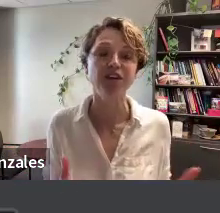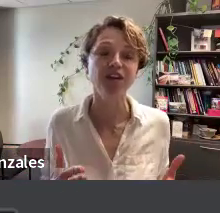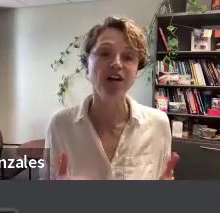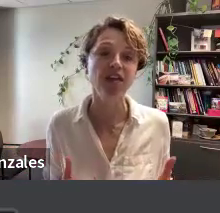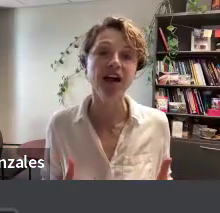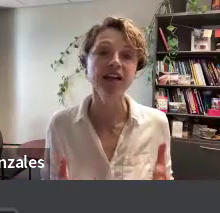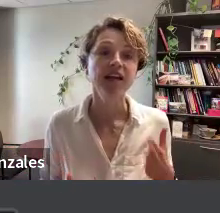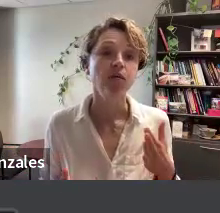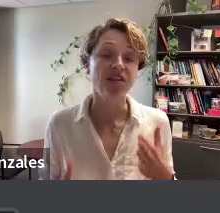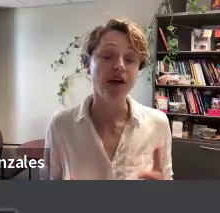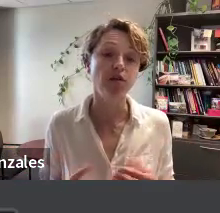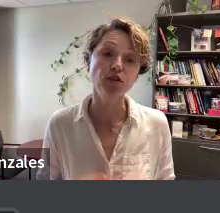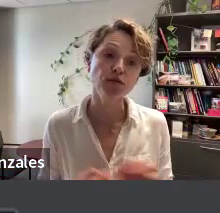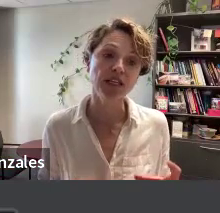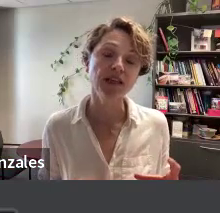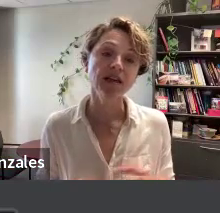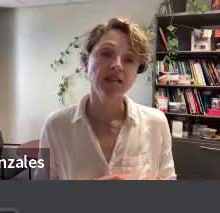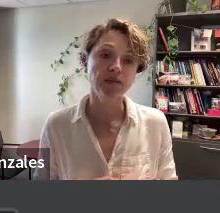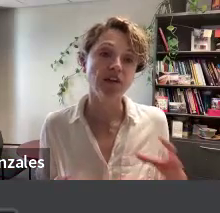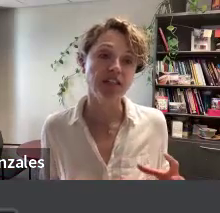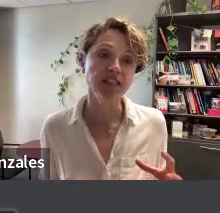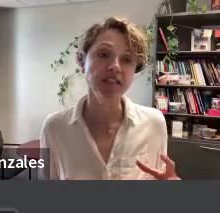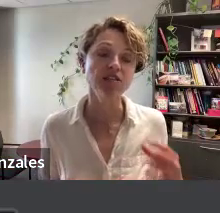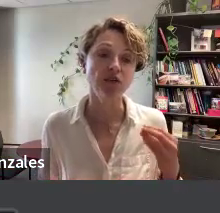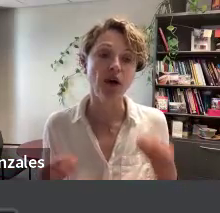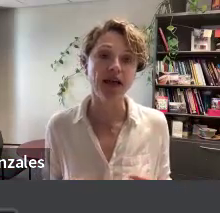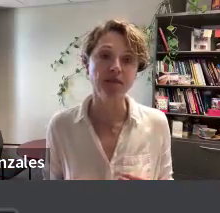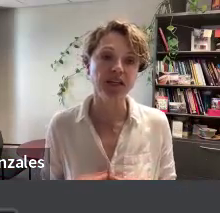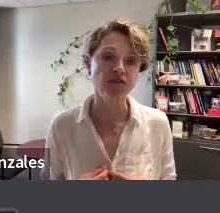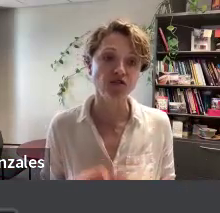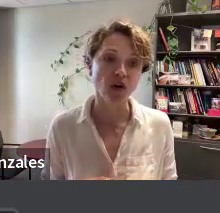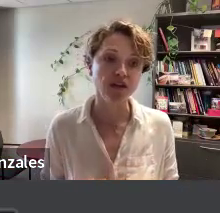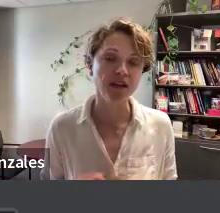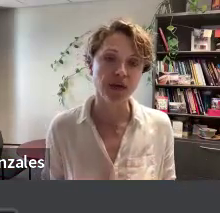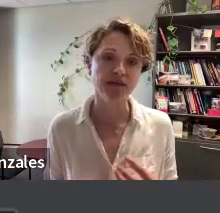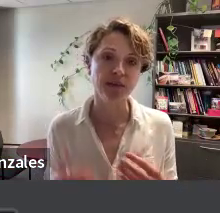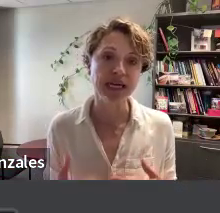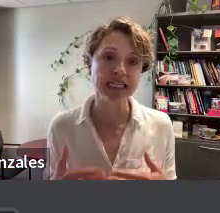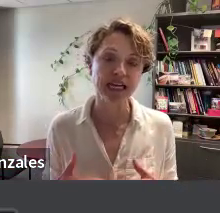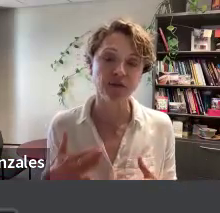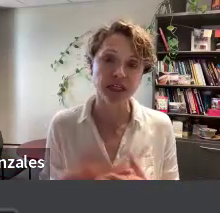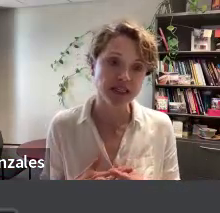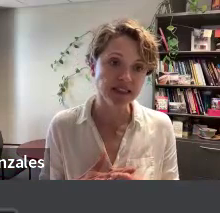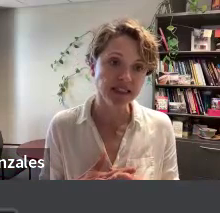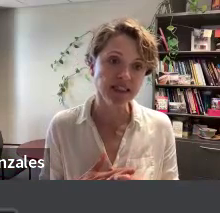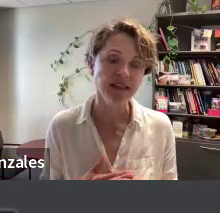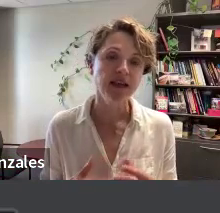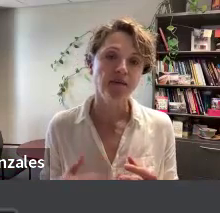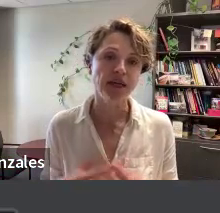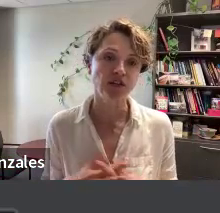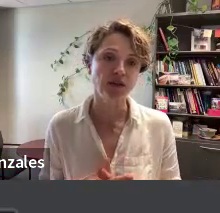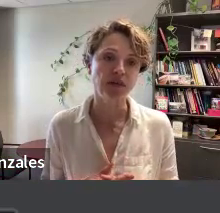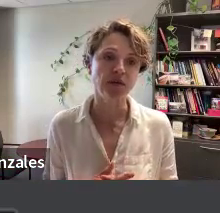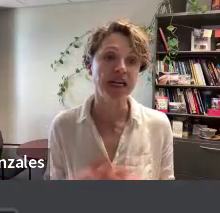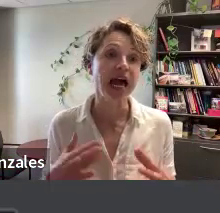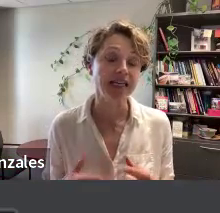move everything online without losing some of our citizens. So I believe strongly that we have to maintain redundancies,